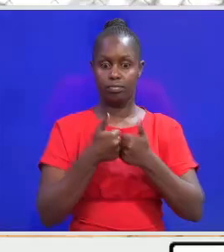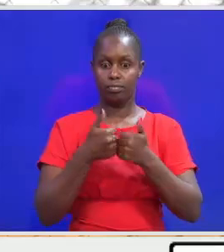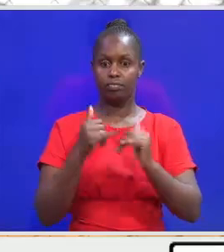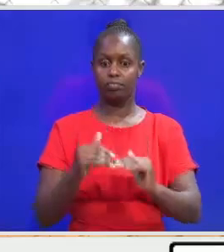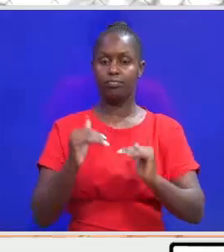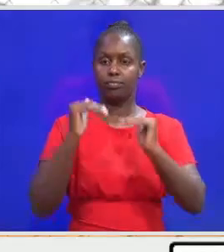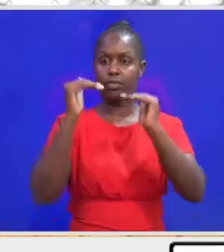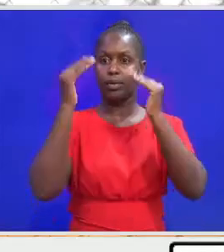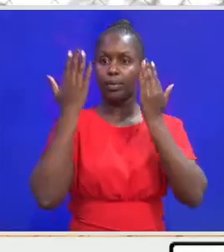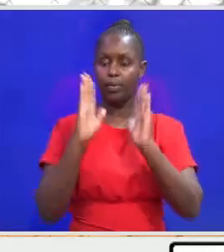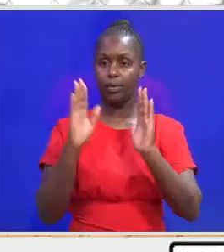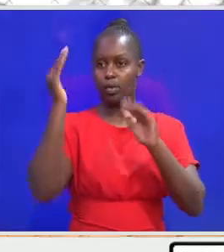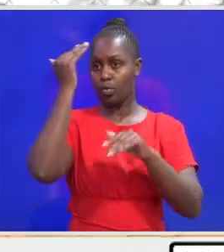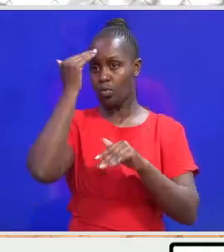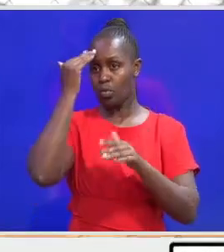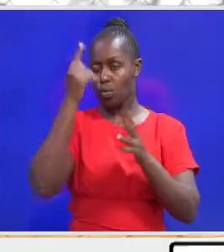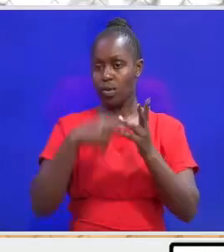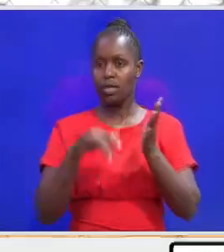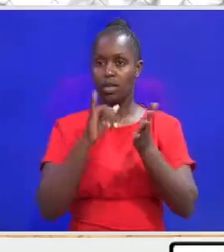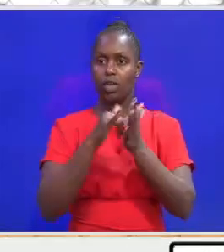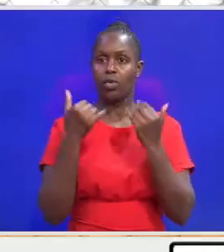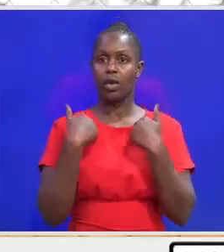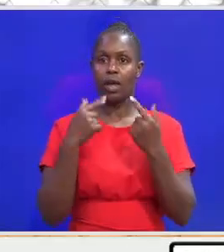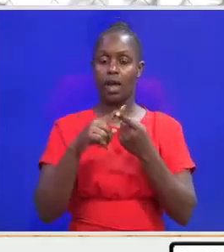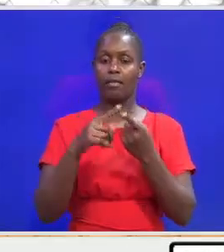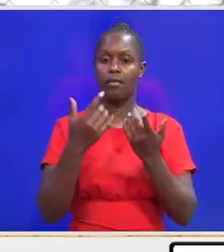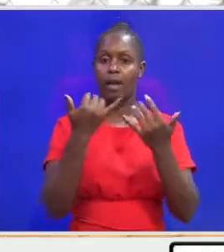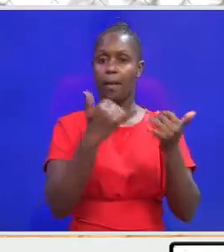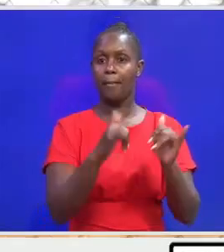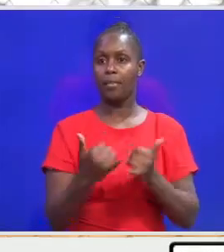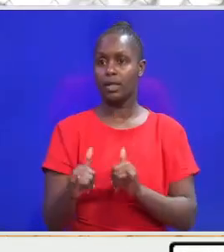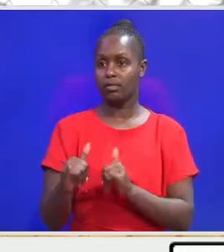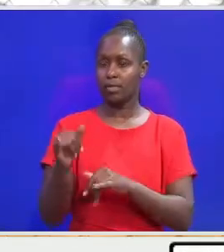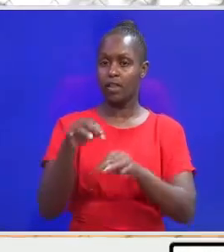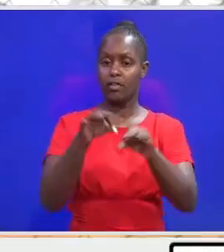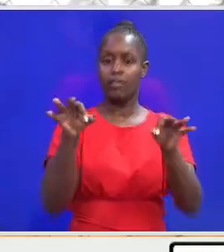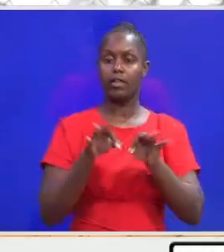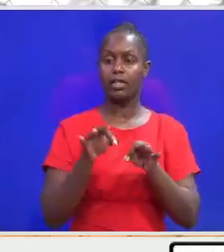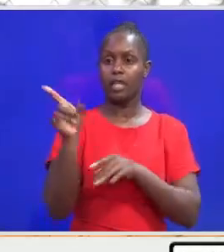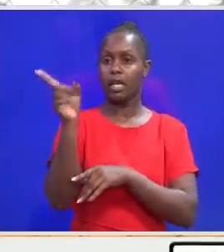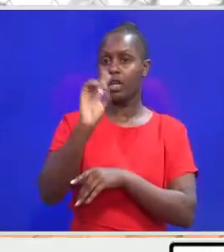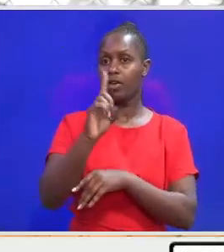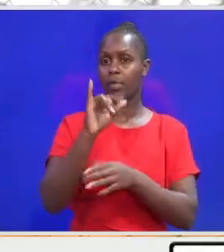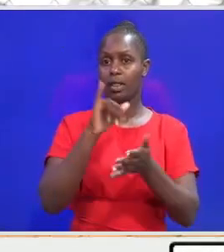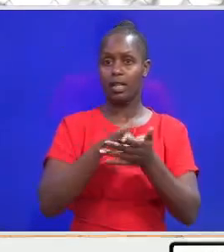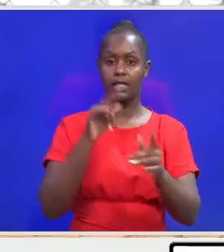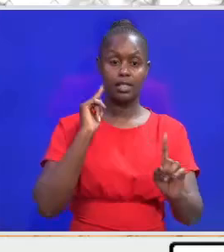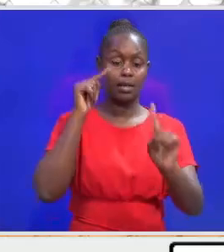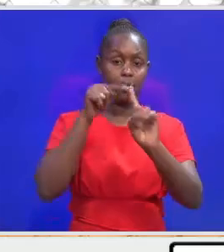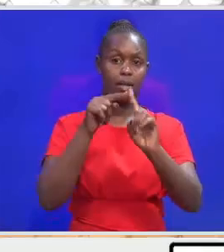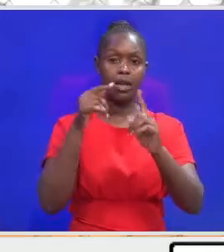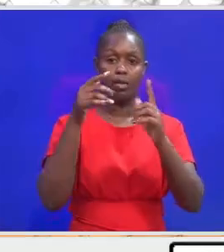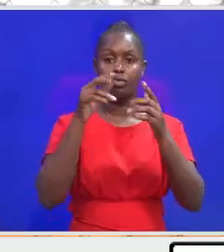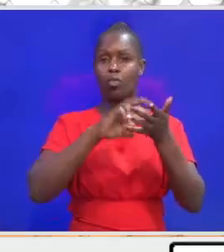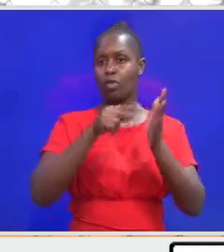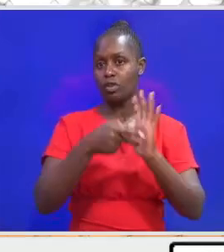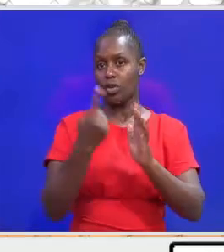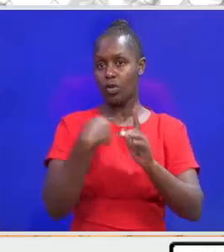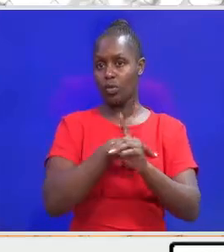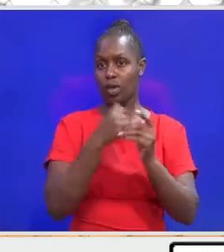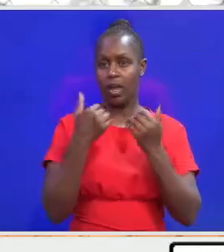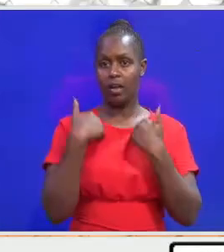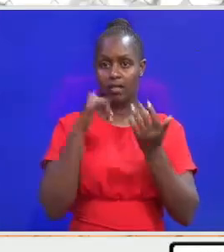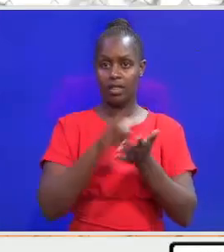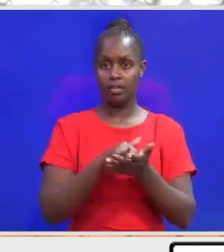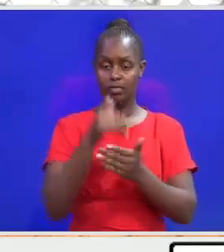in no small part to the fact that we have a baseball fields near Nairobi. That is the main project of ifwebuildit.org. We have built